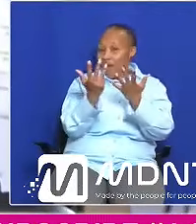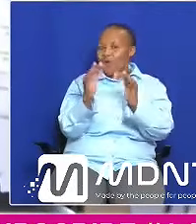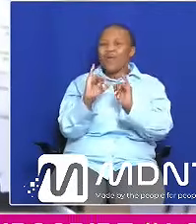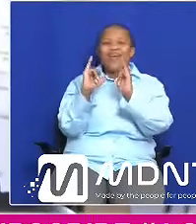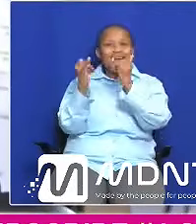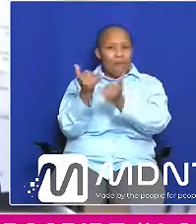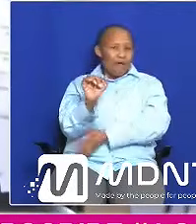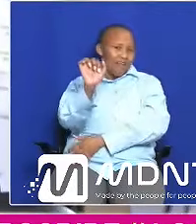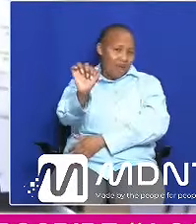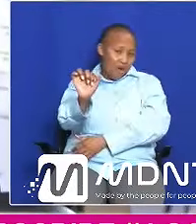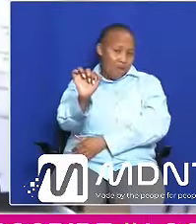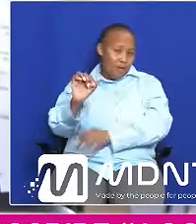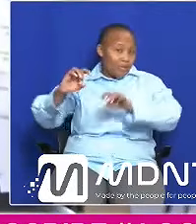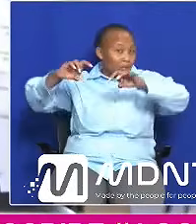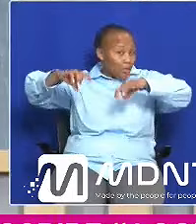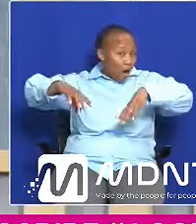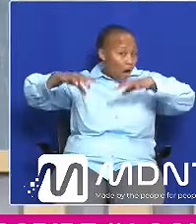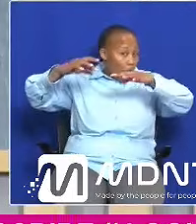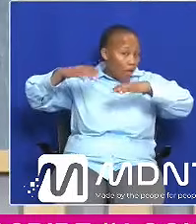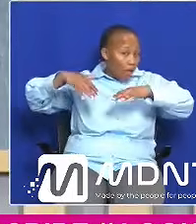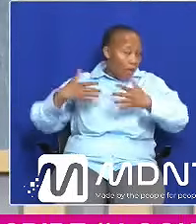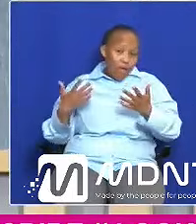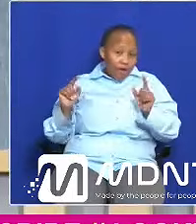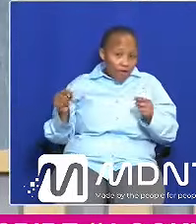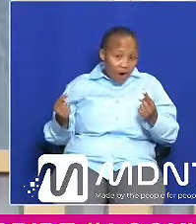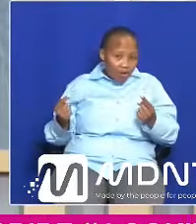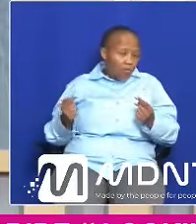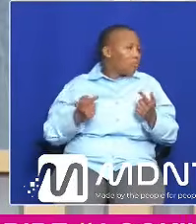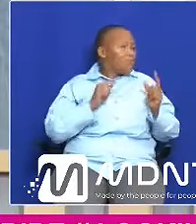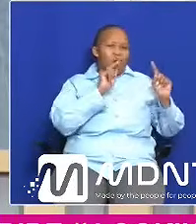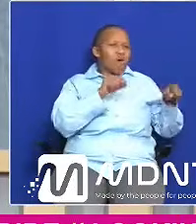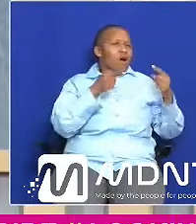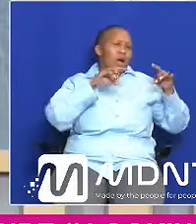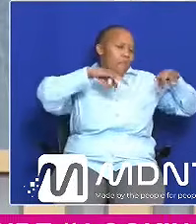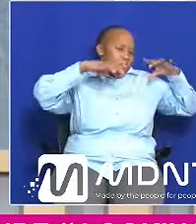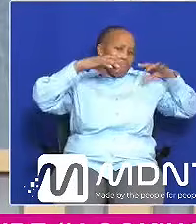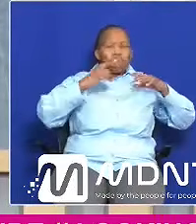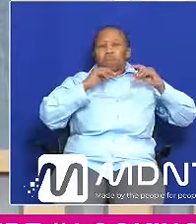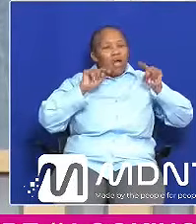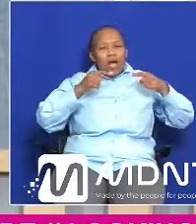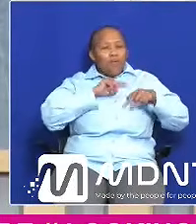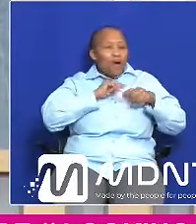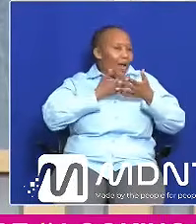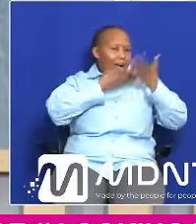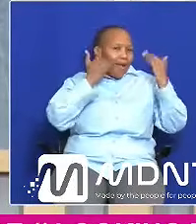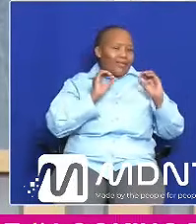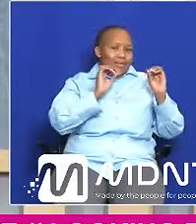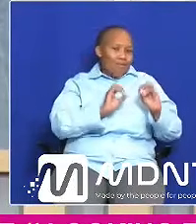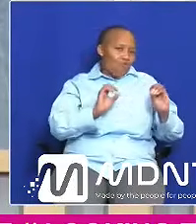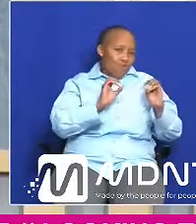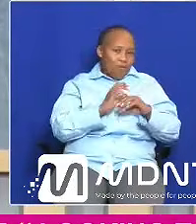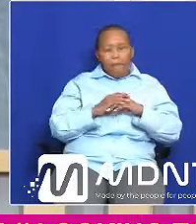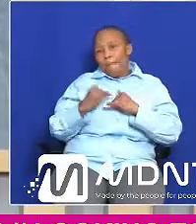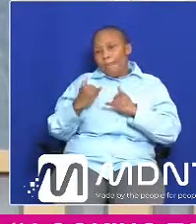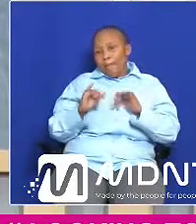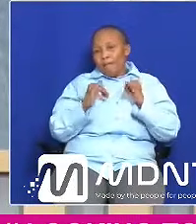outright as you sit there. I can't because I don't know, yes. Okay. Did you have any dealings with this company, and if so, of what